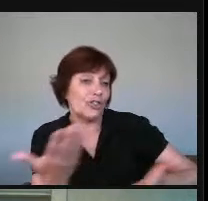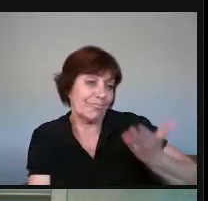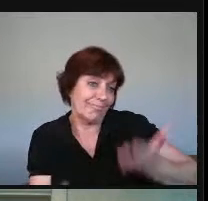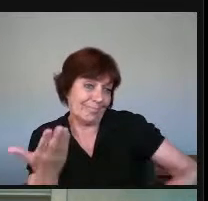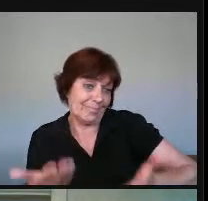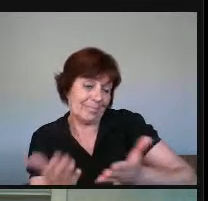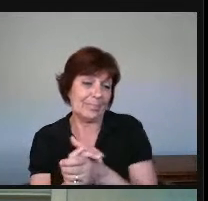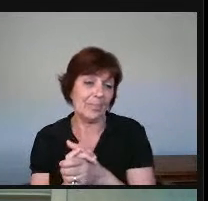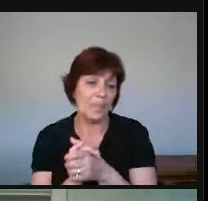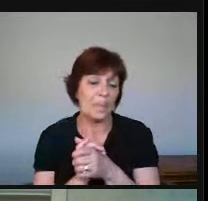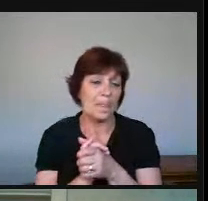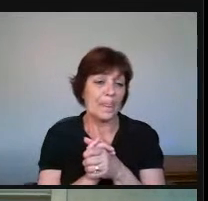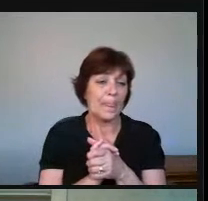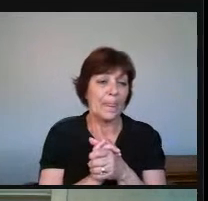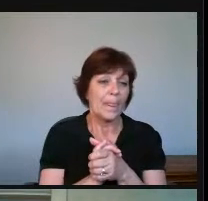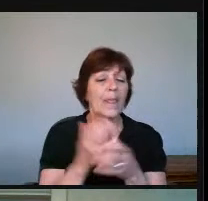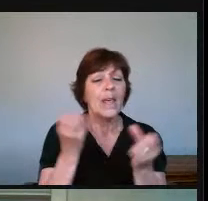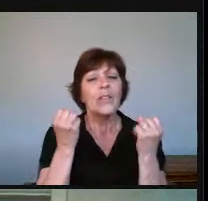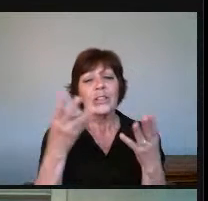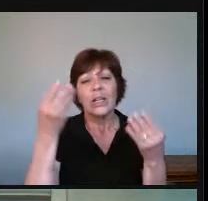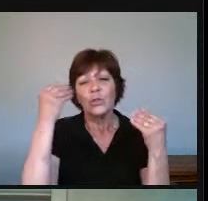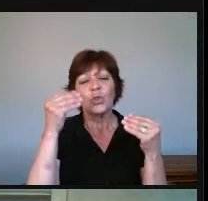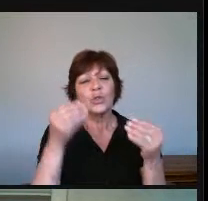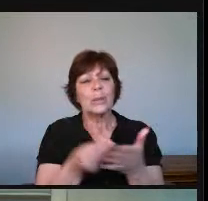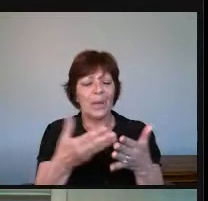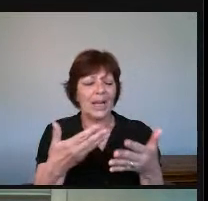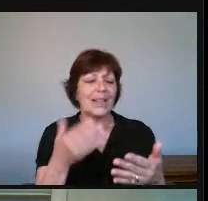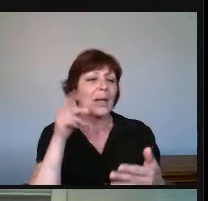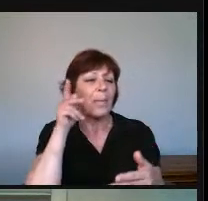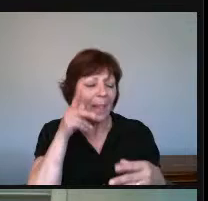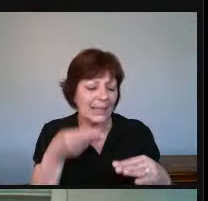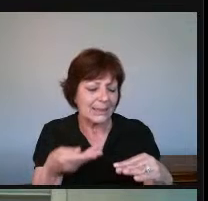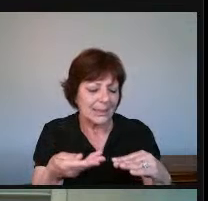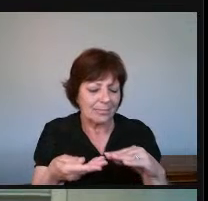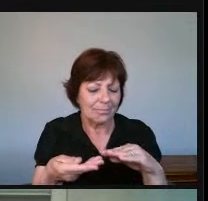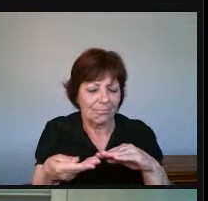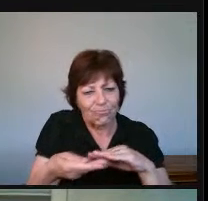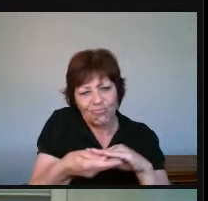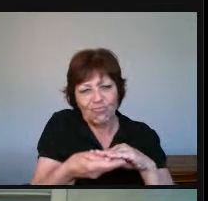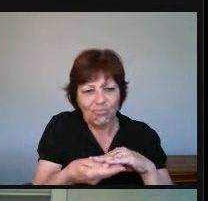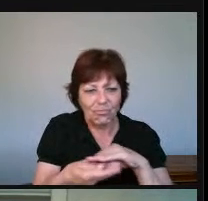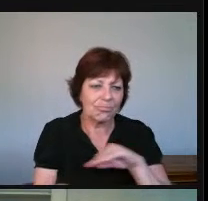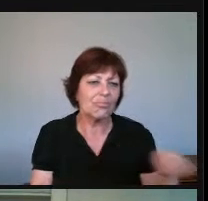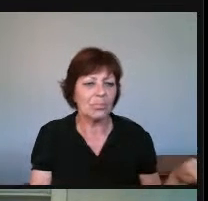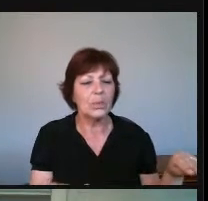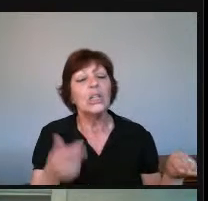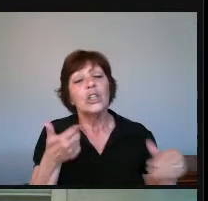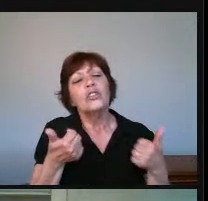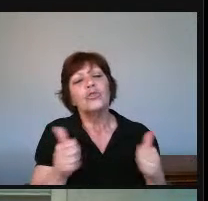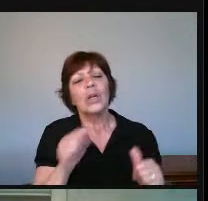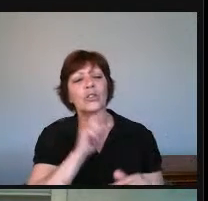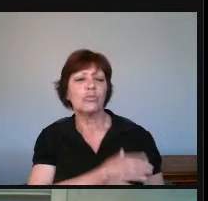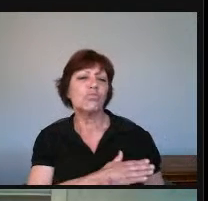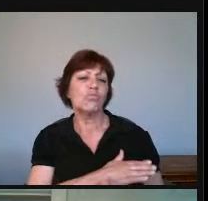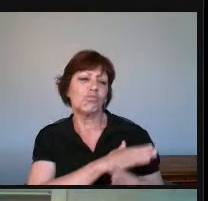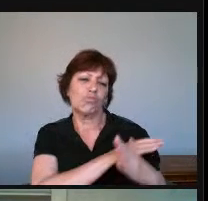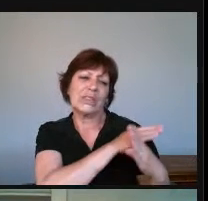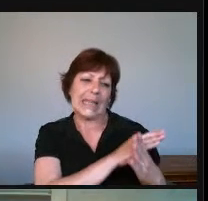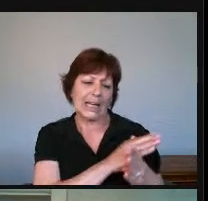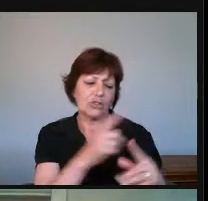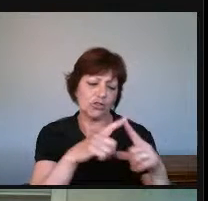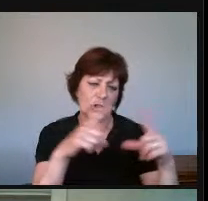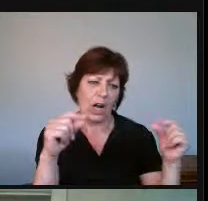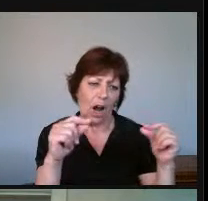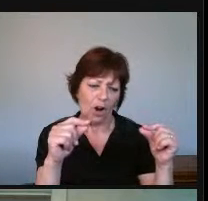but there are a lot of stores where you could get a little sleeve that you could put your vaccine card in. You really should try to protect your vaccine